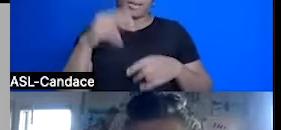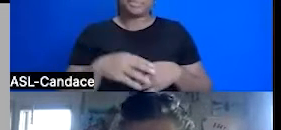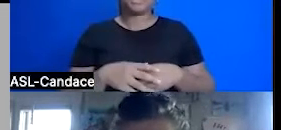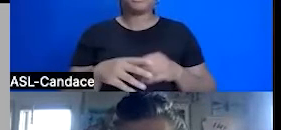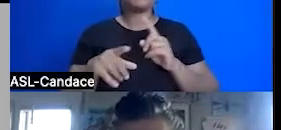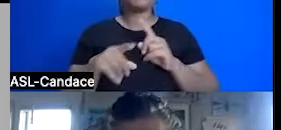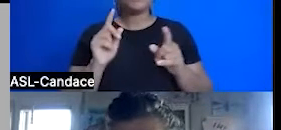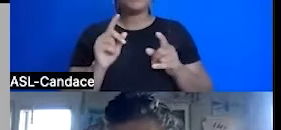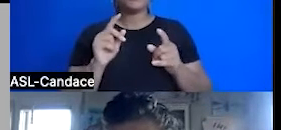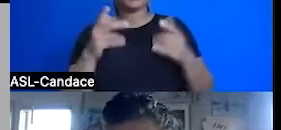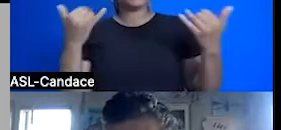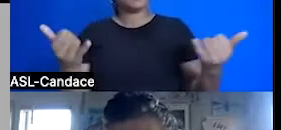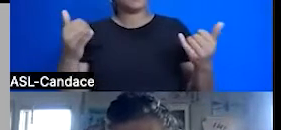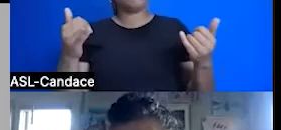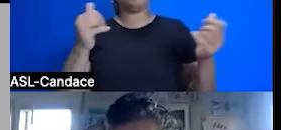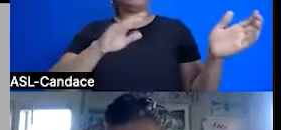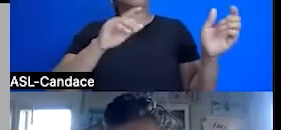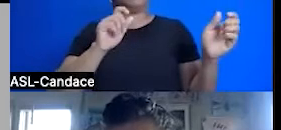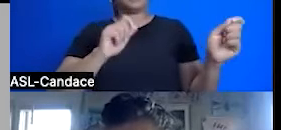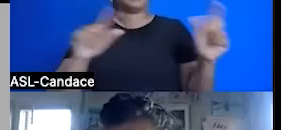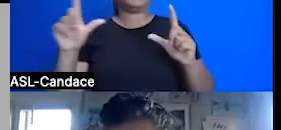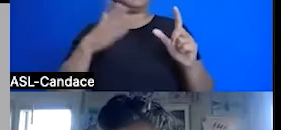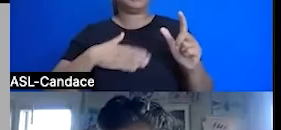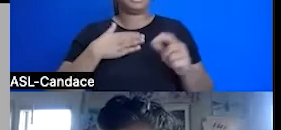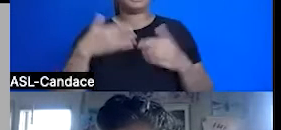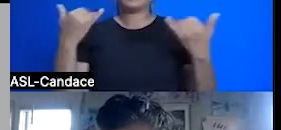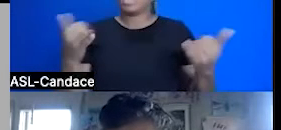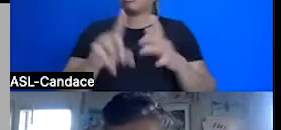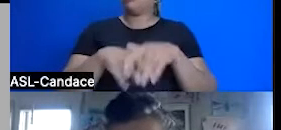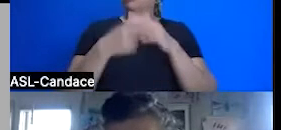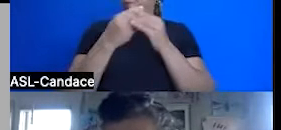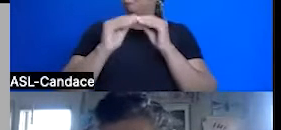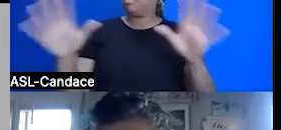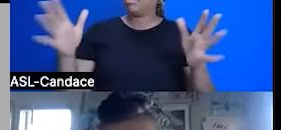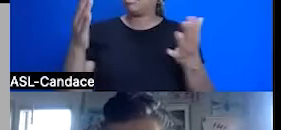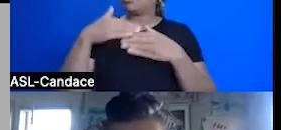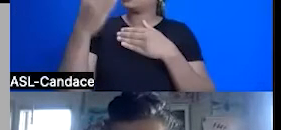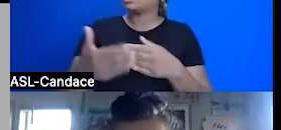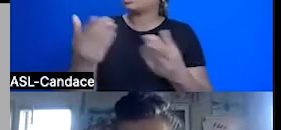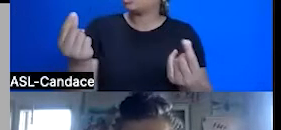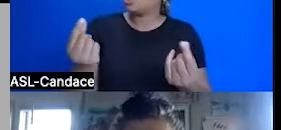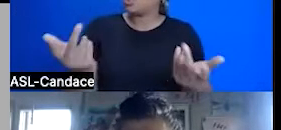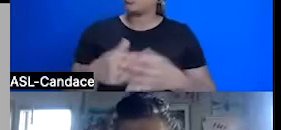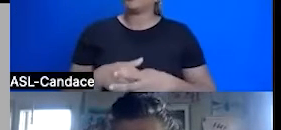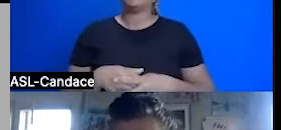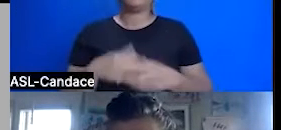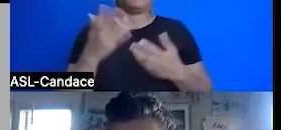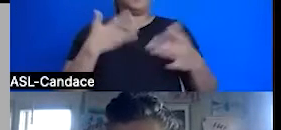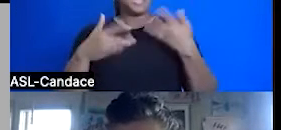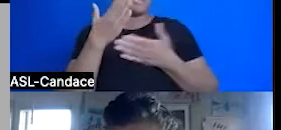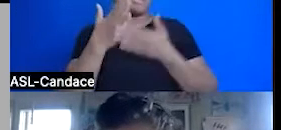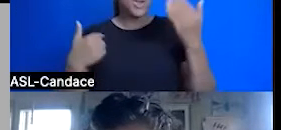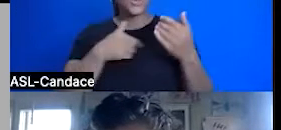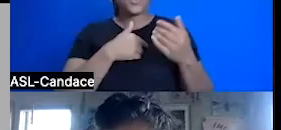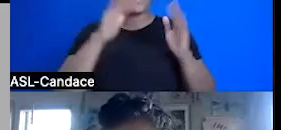that next slide, please. Now that the core is launched, what's next? So this is kind of the exciting part, right? So we're really hoping